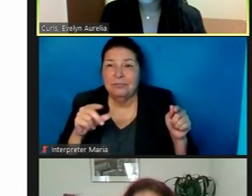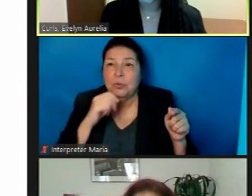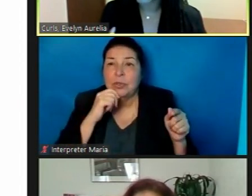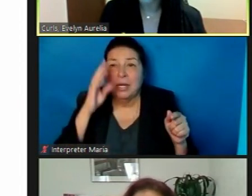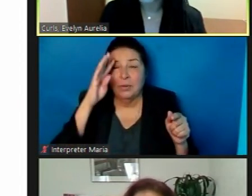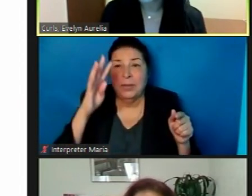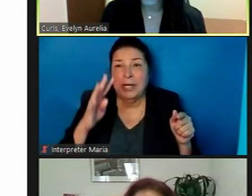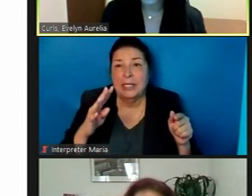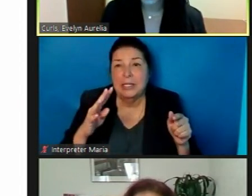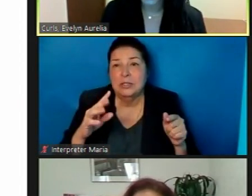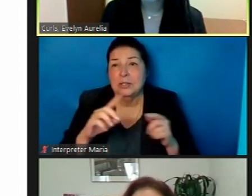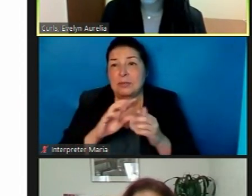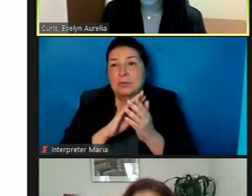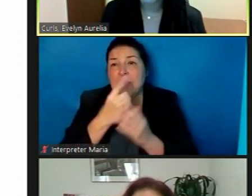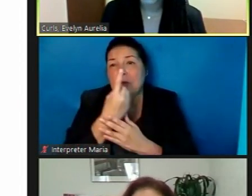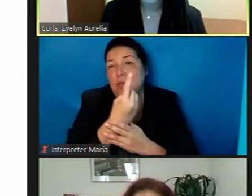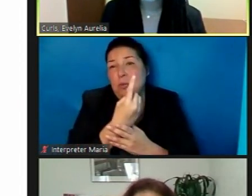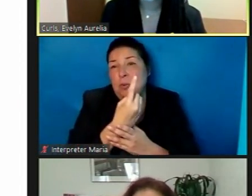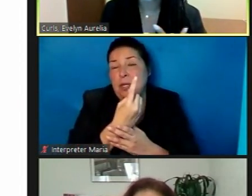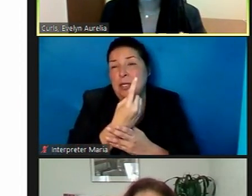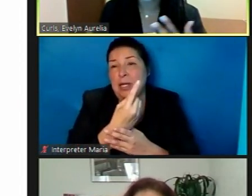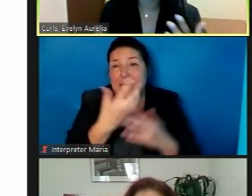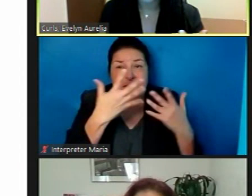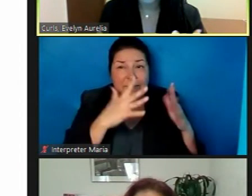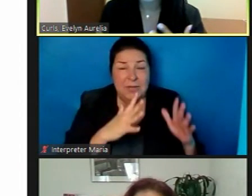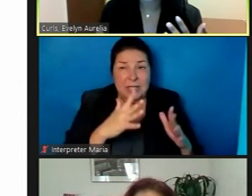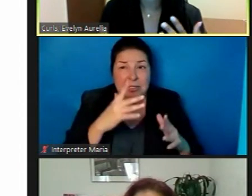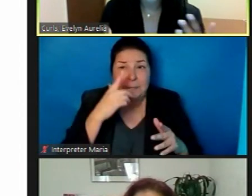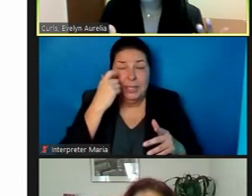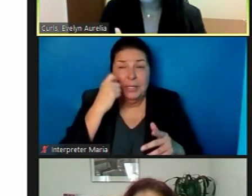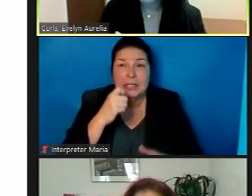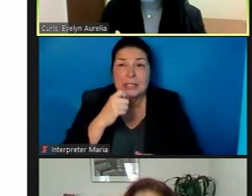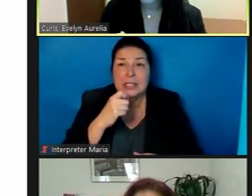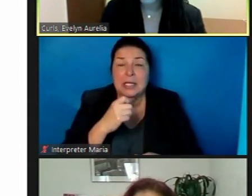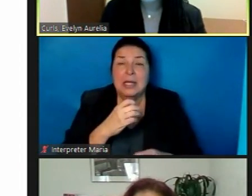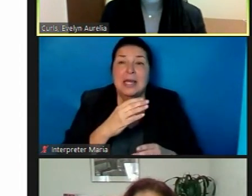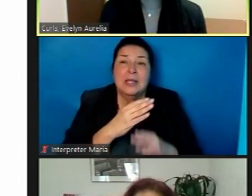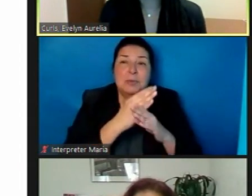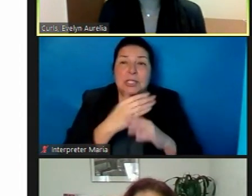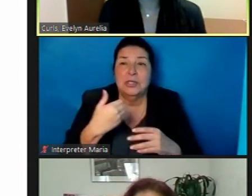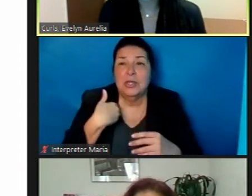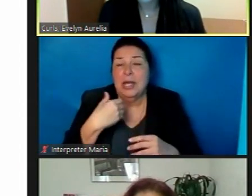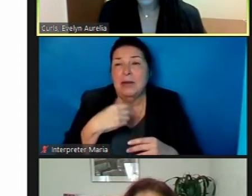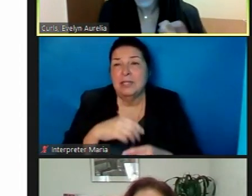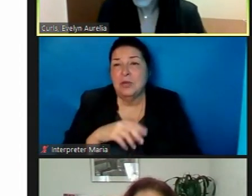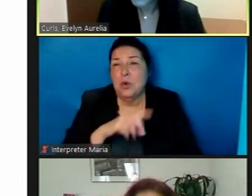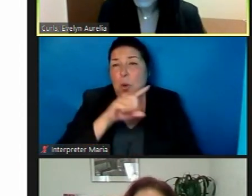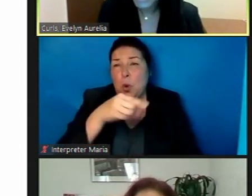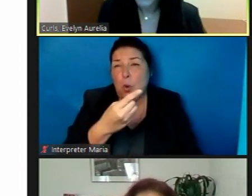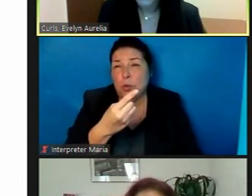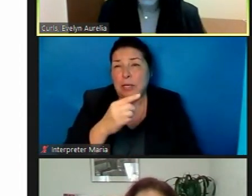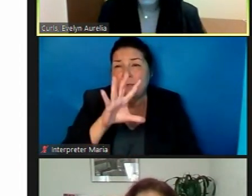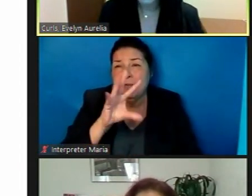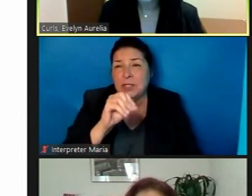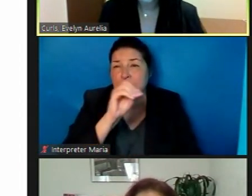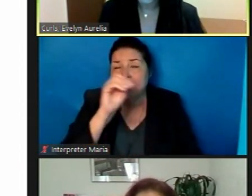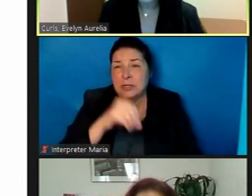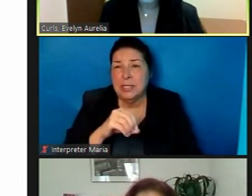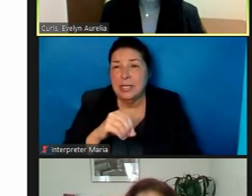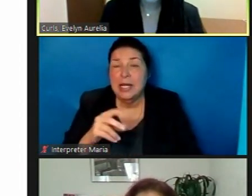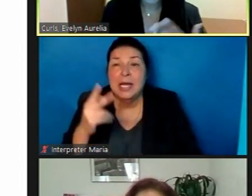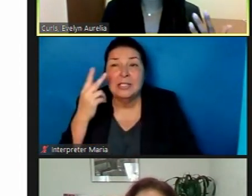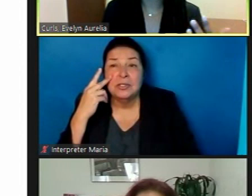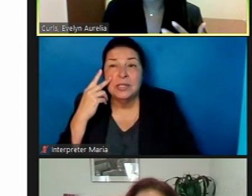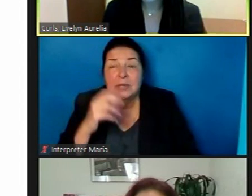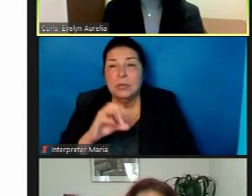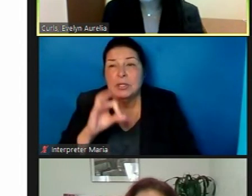to be a 1 shot and then you're done, because the immunity that you have is more like 50%, and that's just not enough. As we've seen from things like the flu vaccine,